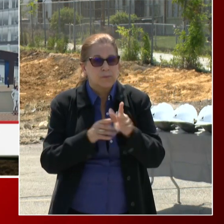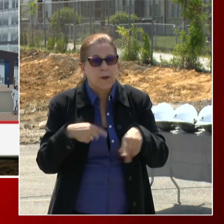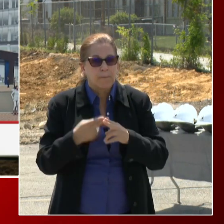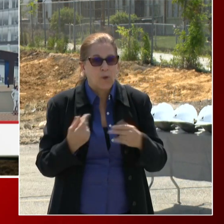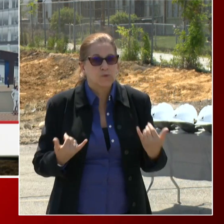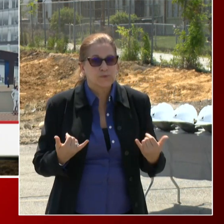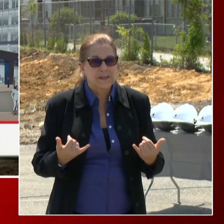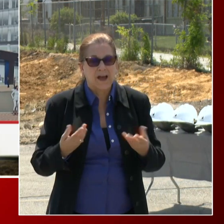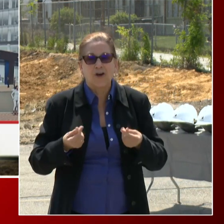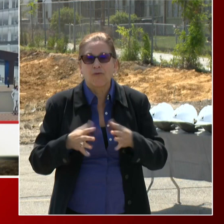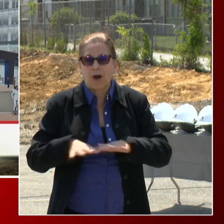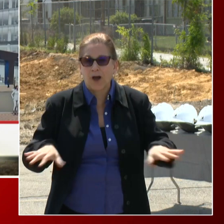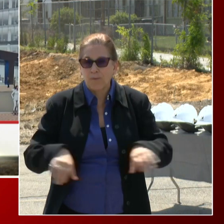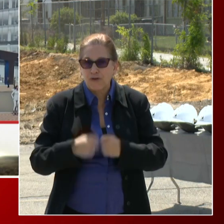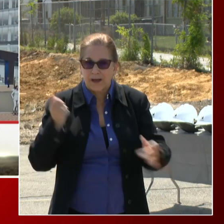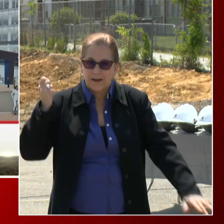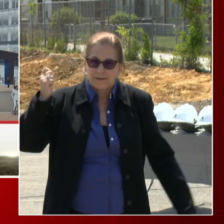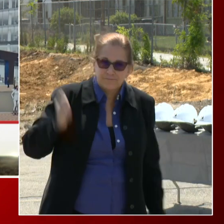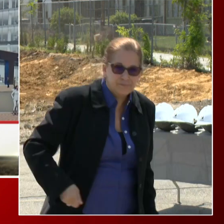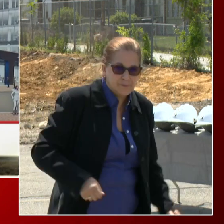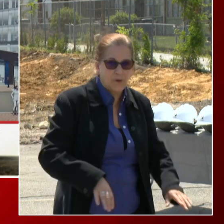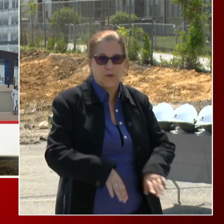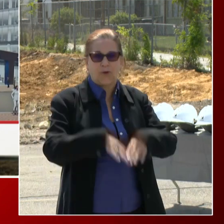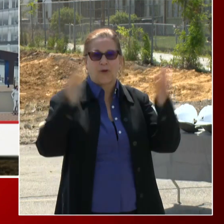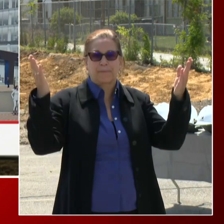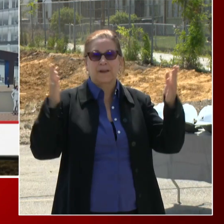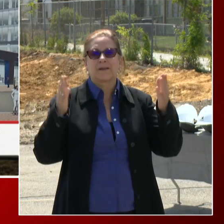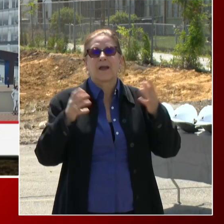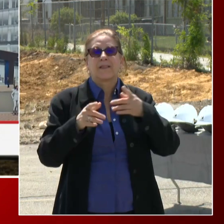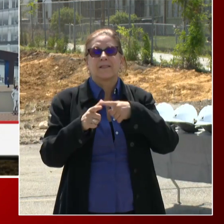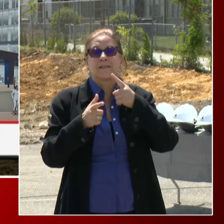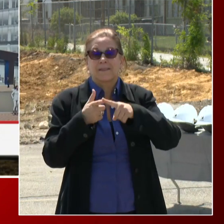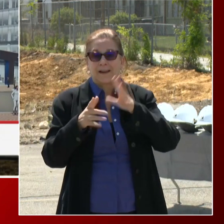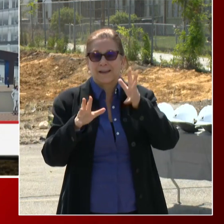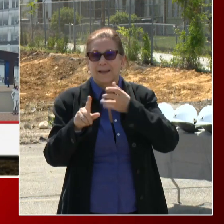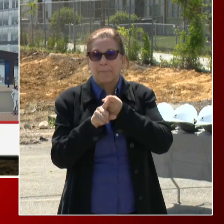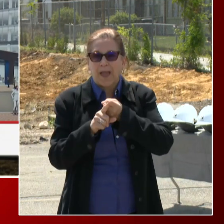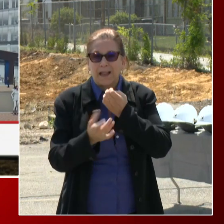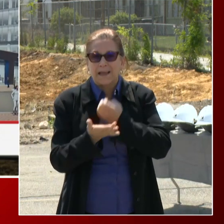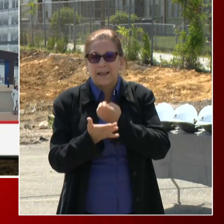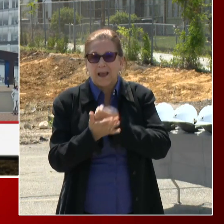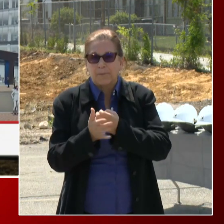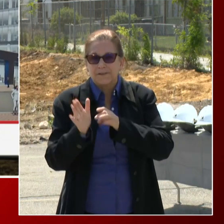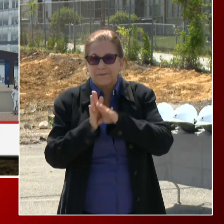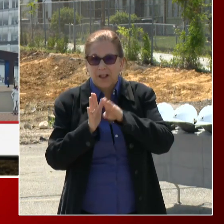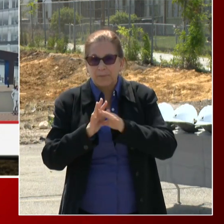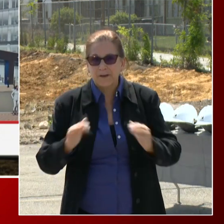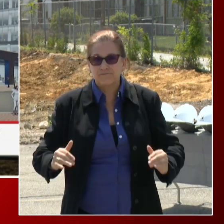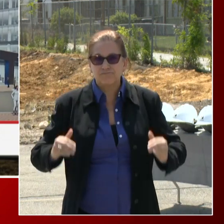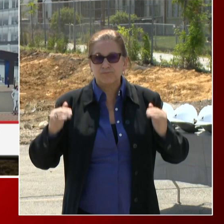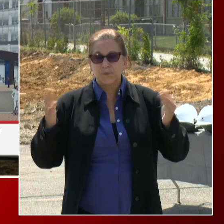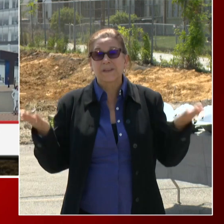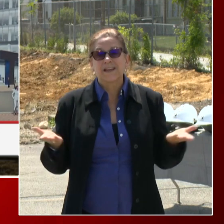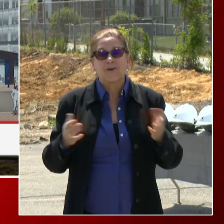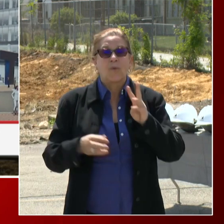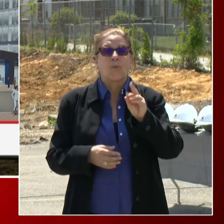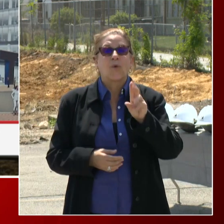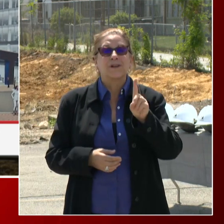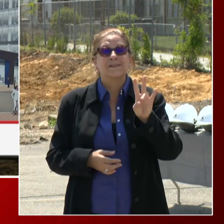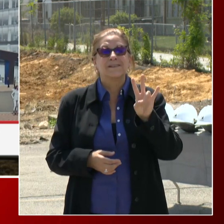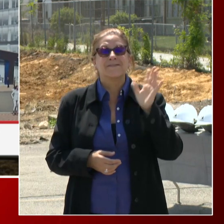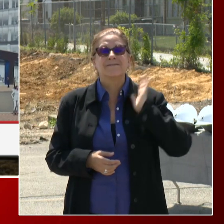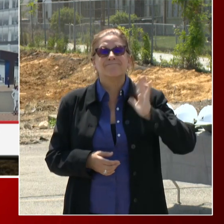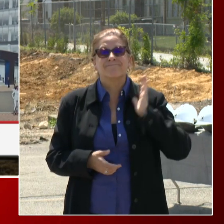and the accelerated economic development that this will catalyze in Ward 7. It's going to